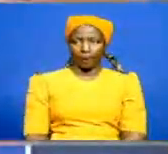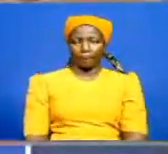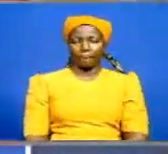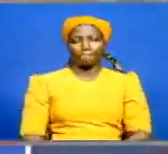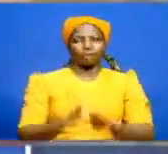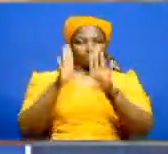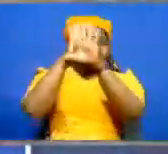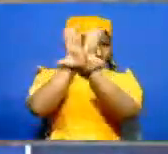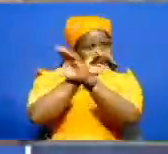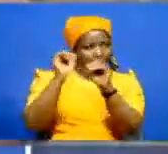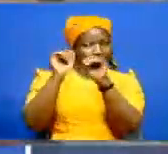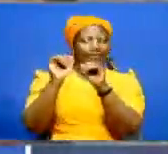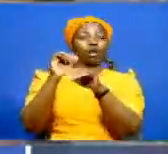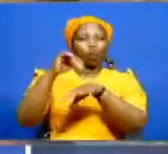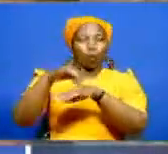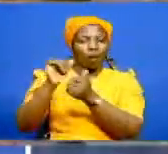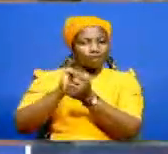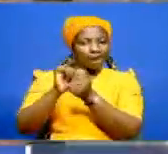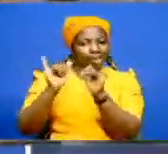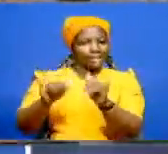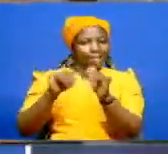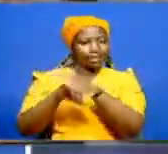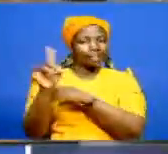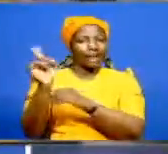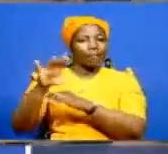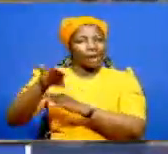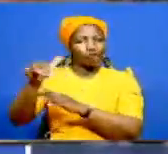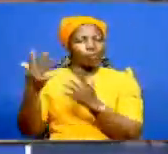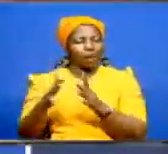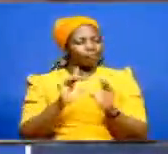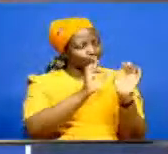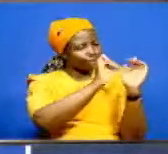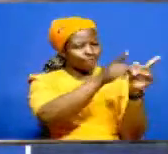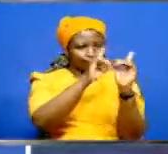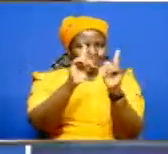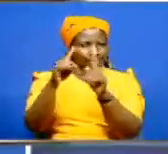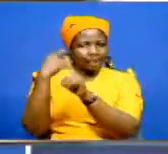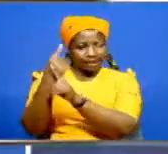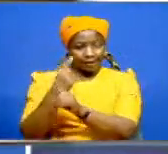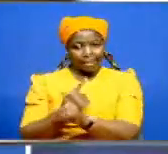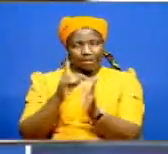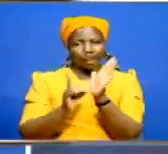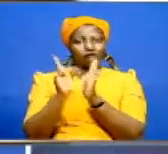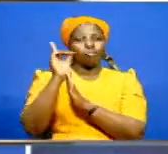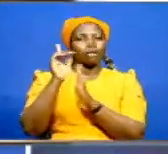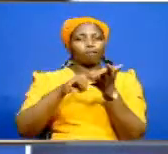The president spent Friday in Nairobi County, where he toured several development projects.